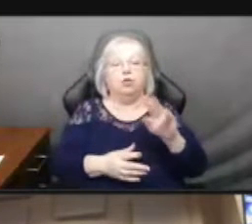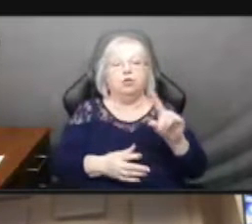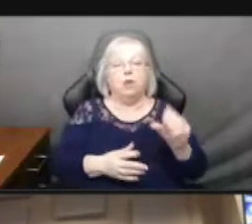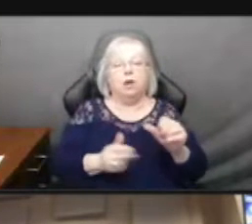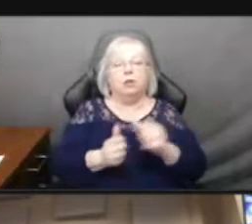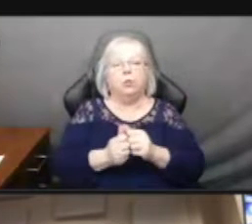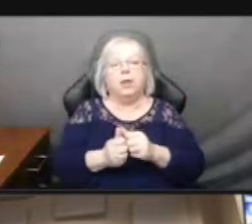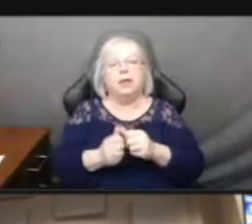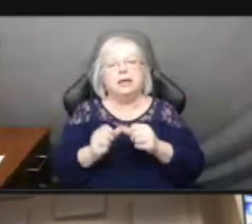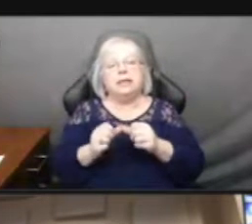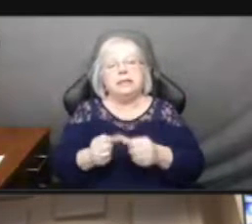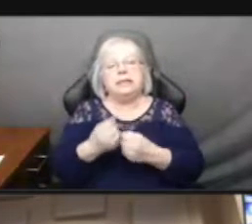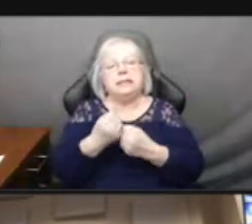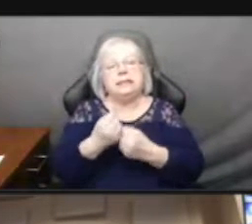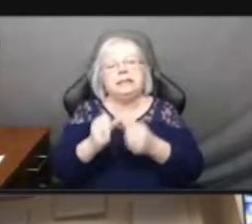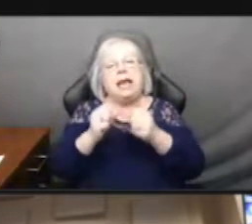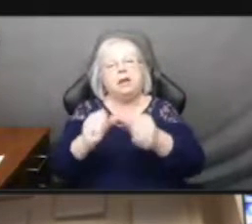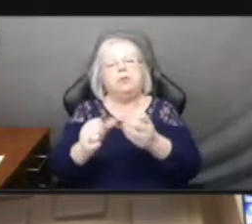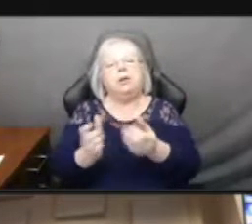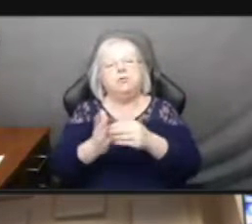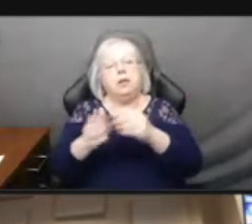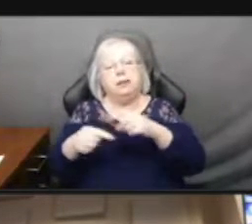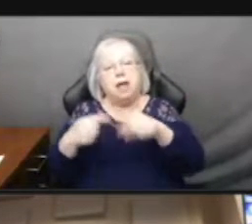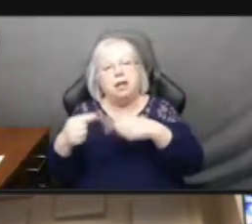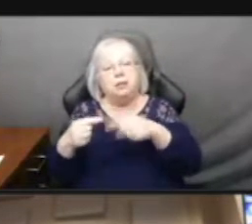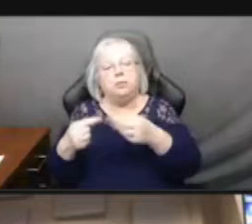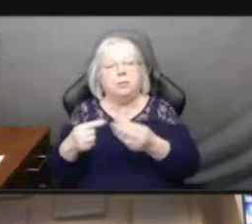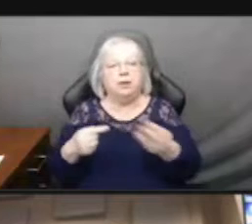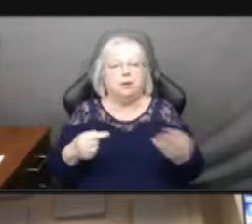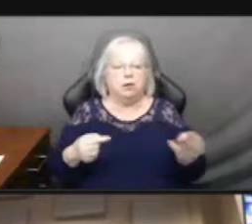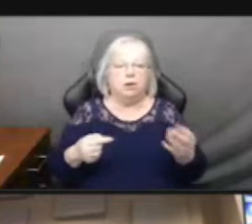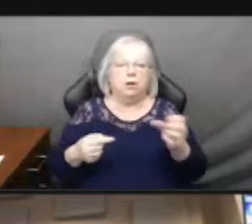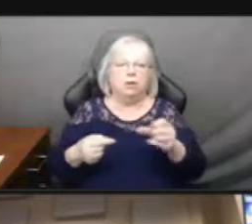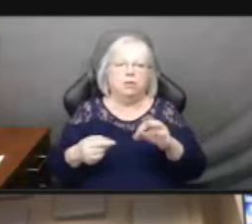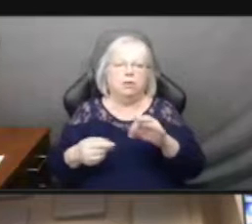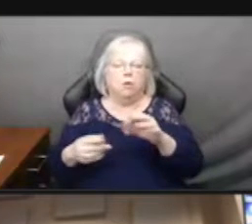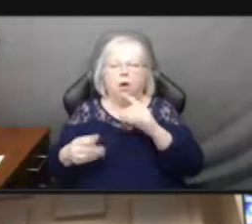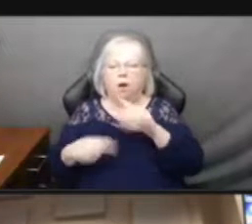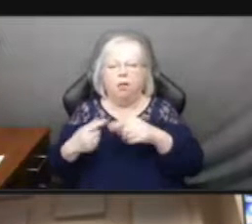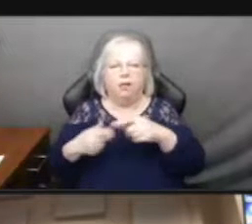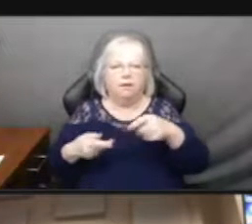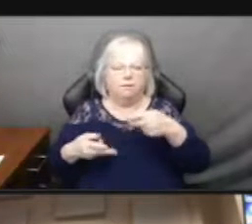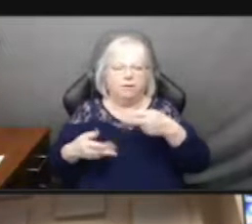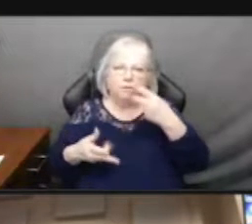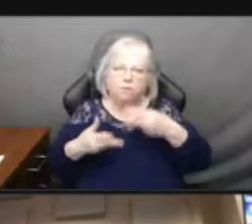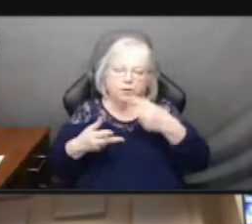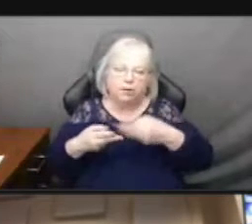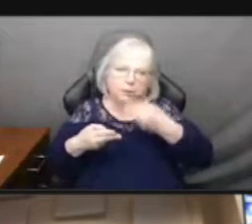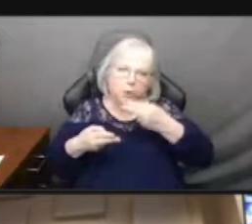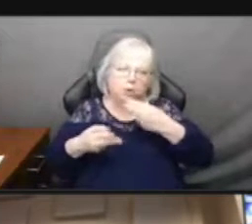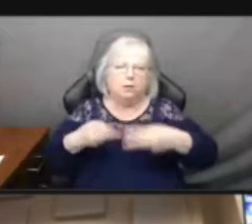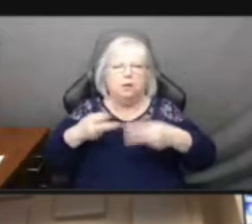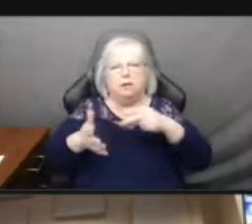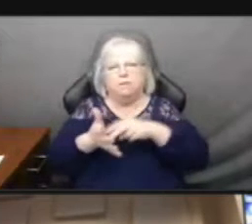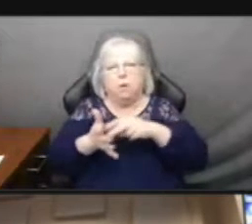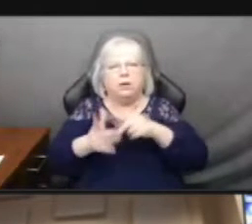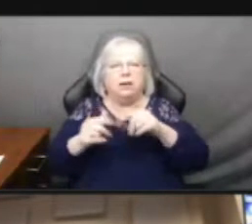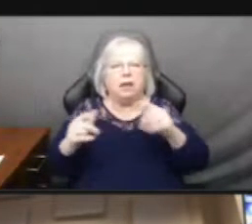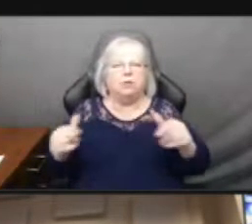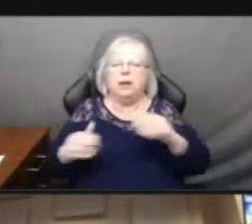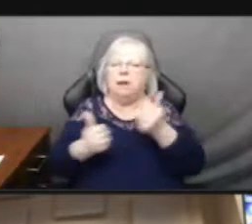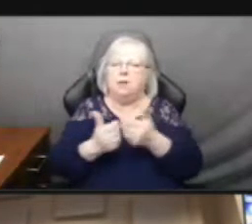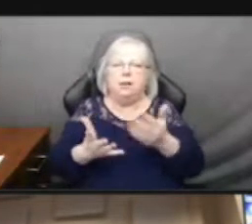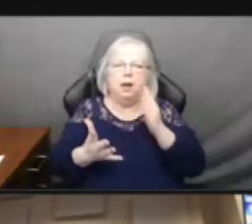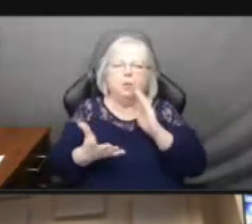recyclable materials. So the clam shells, the flatware, all that is going to be recyclable. So here's to